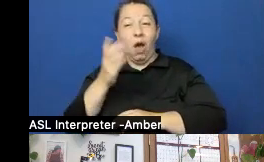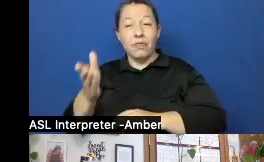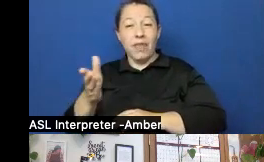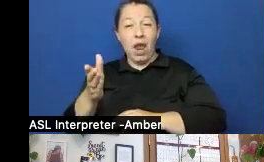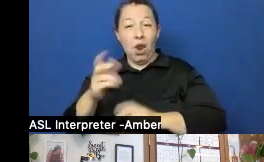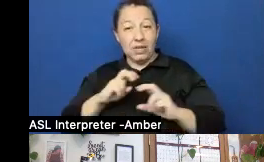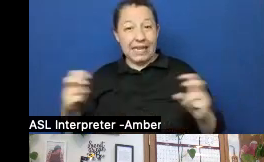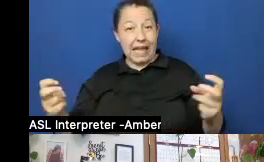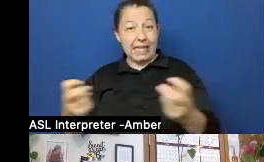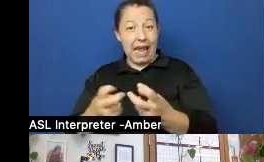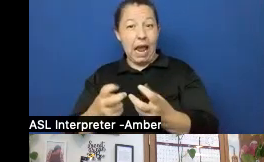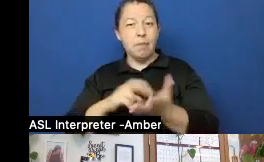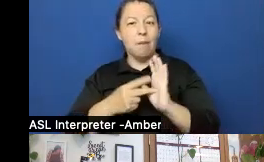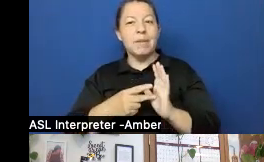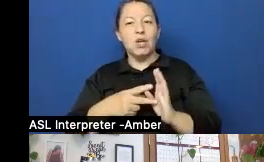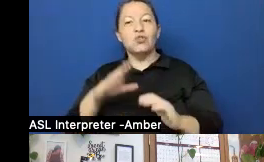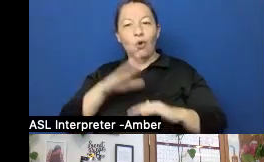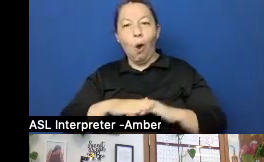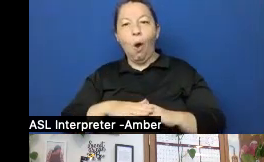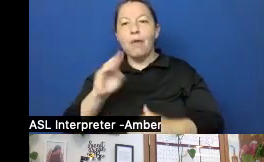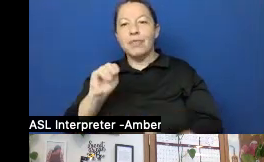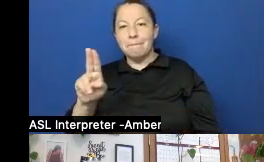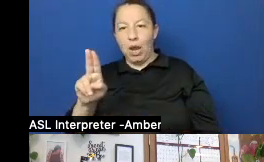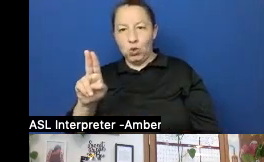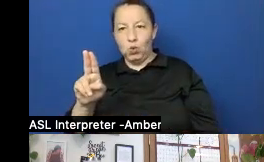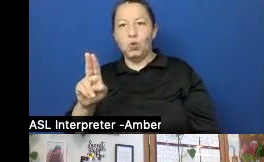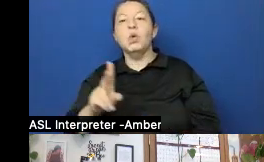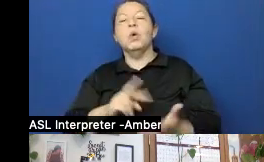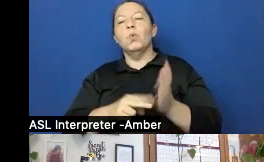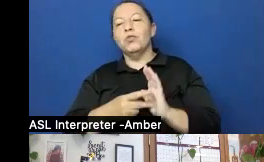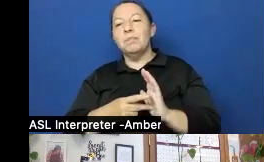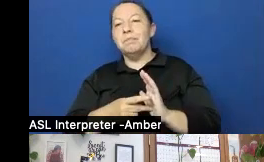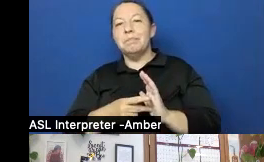menu. And one of the things I find really beautiful about